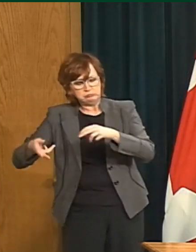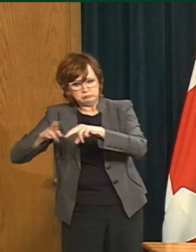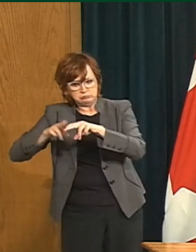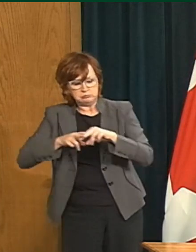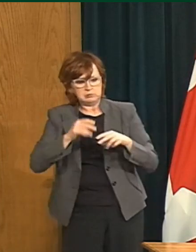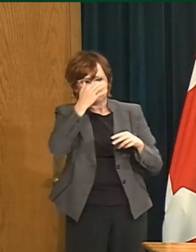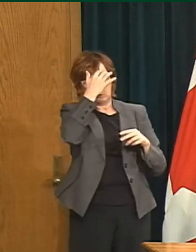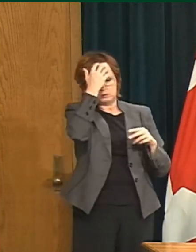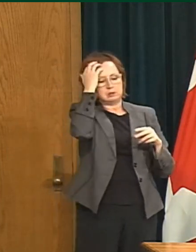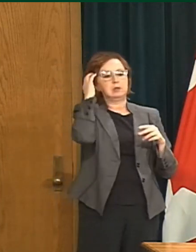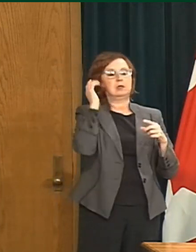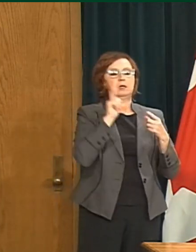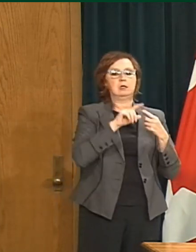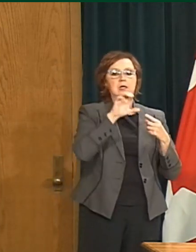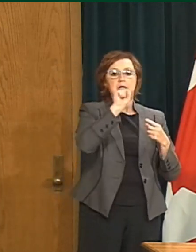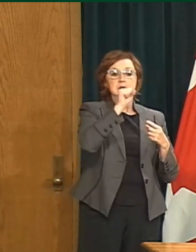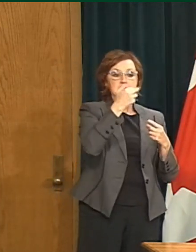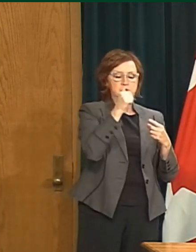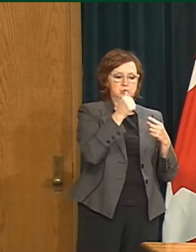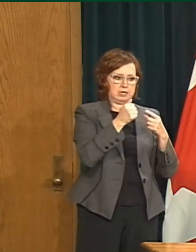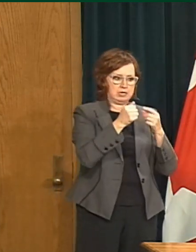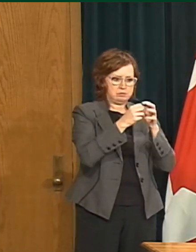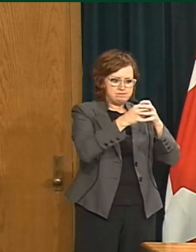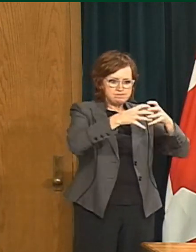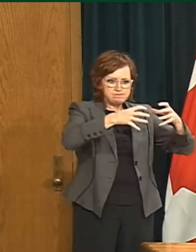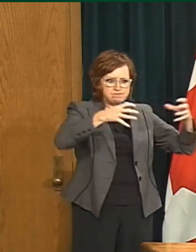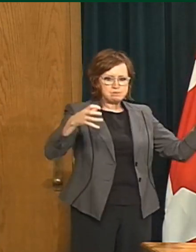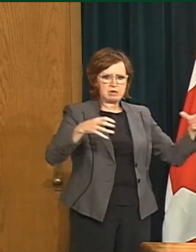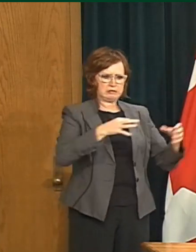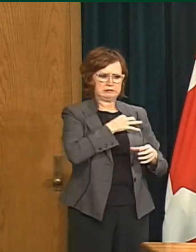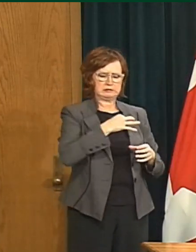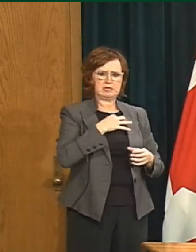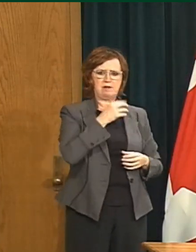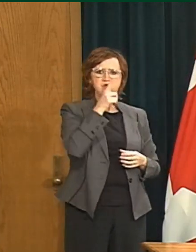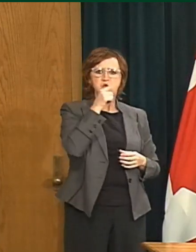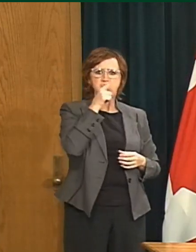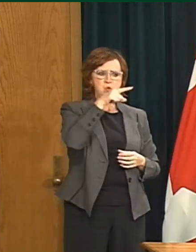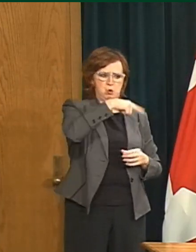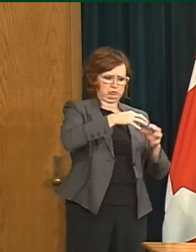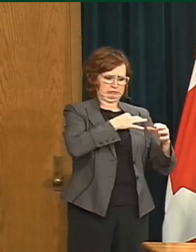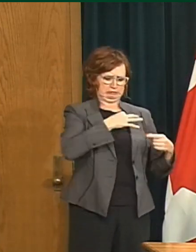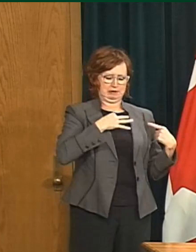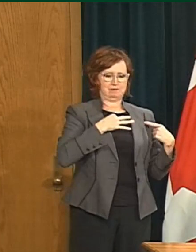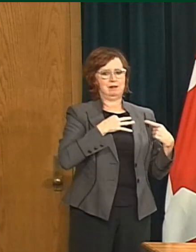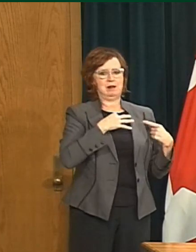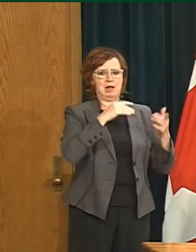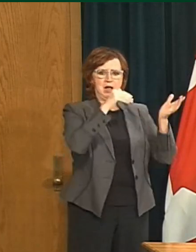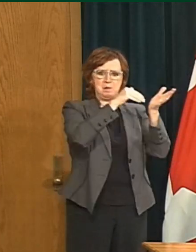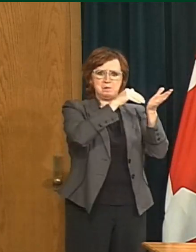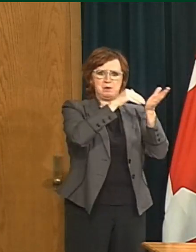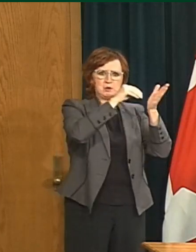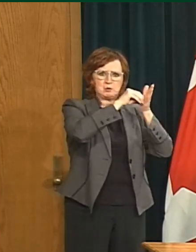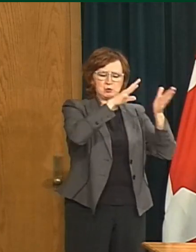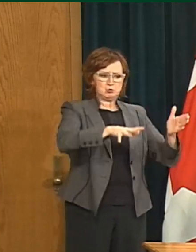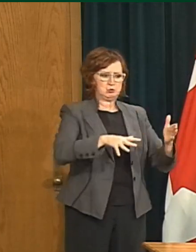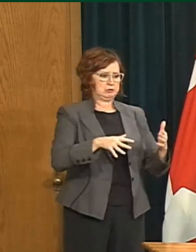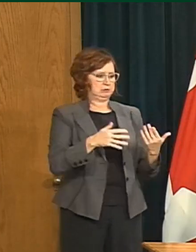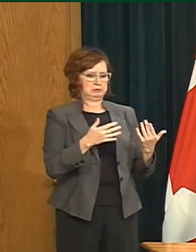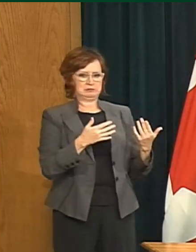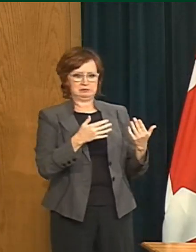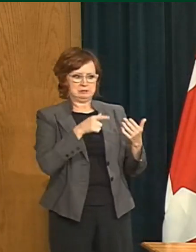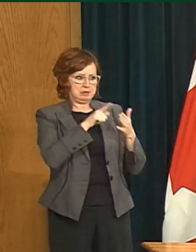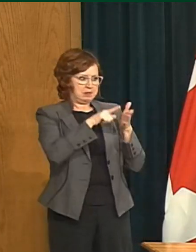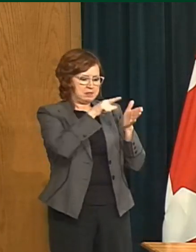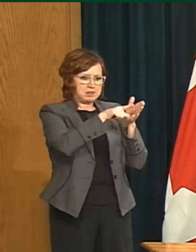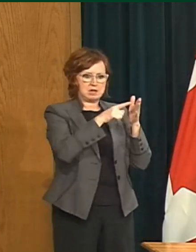of Medicine to bring medical students on board to enhance our contact tracing efforts. In fact, some medical students are